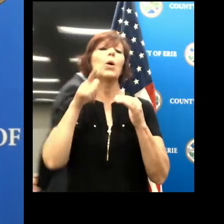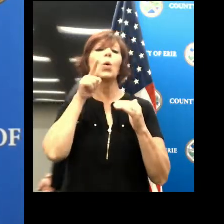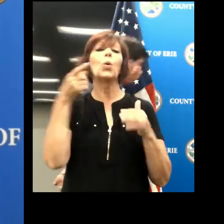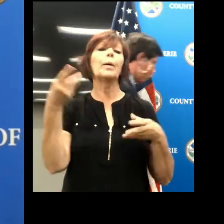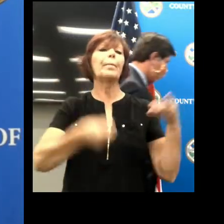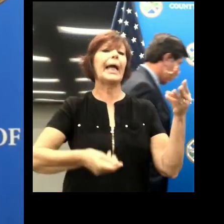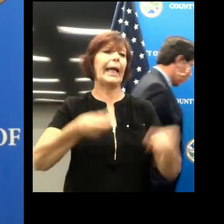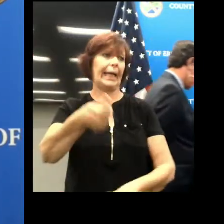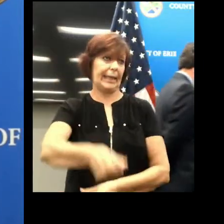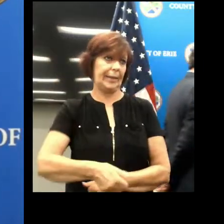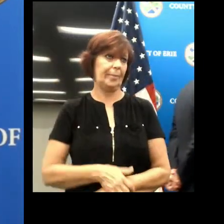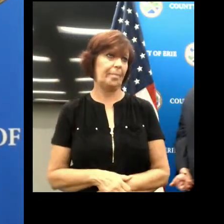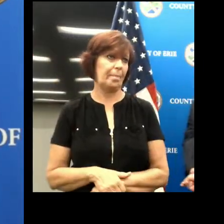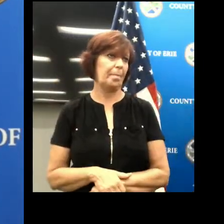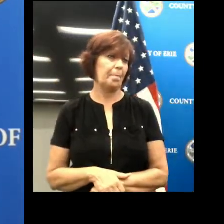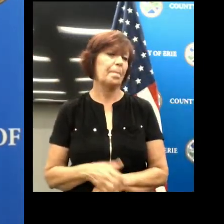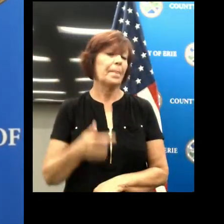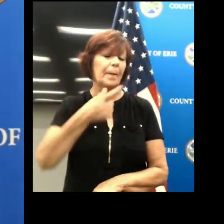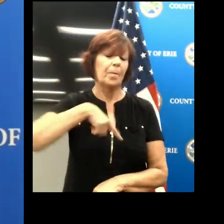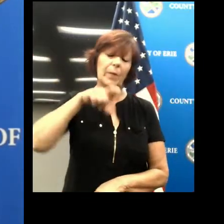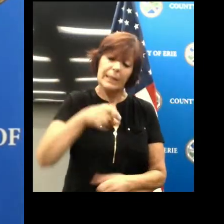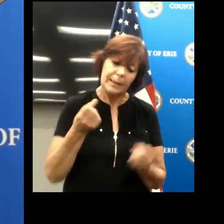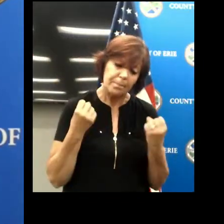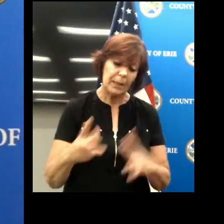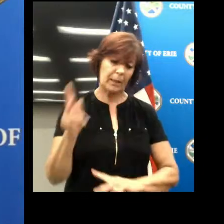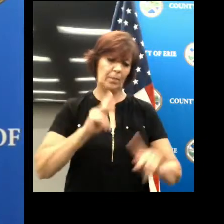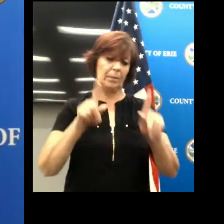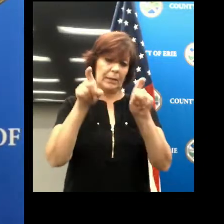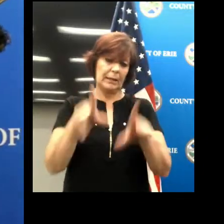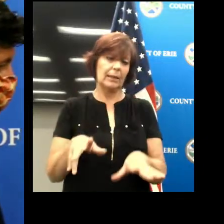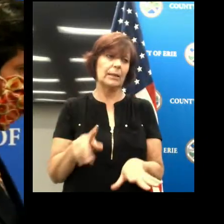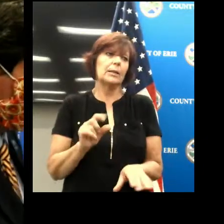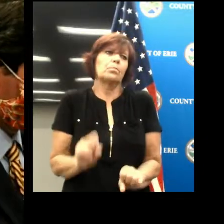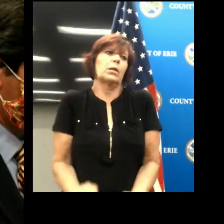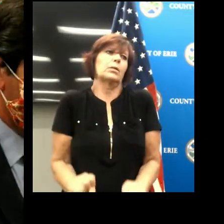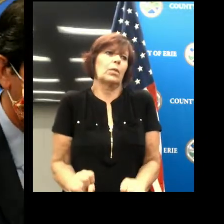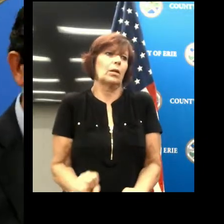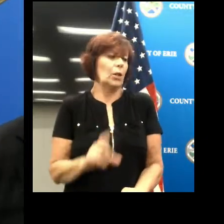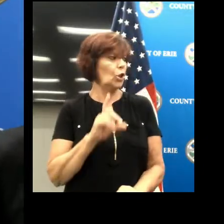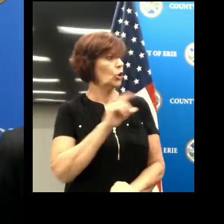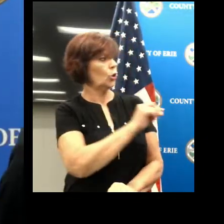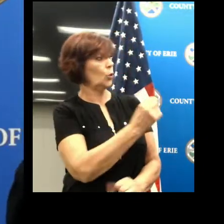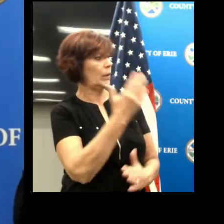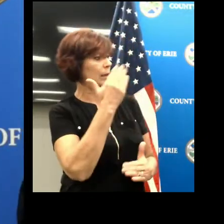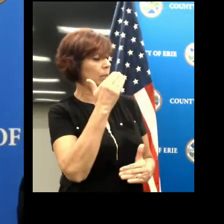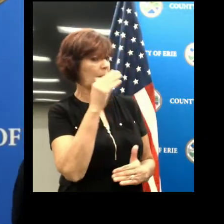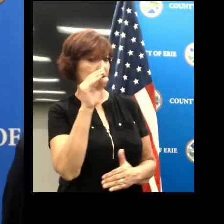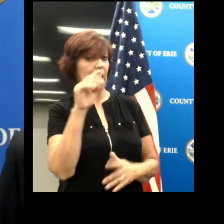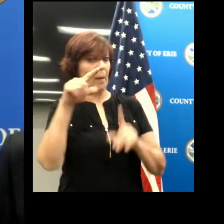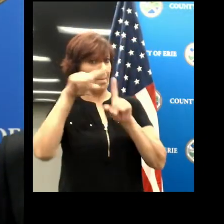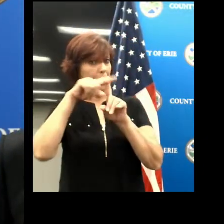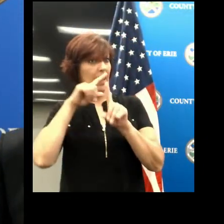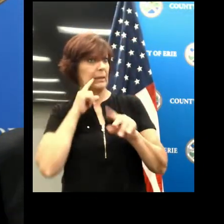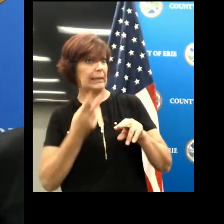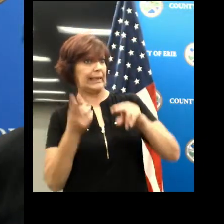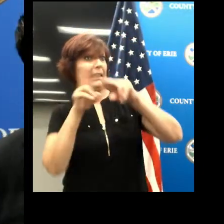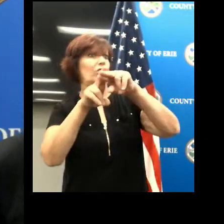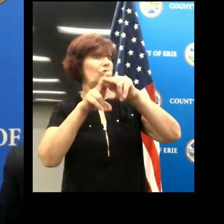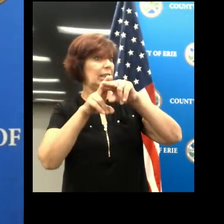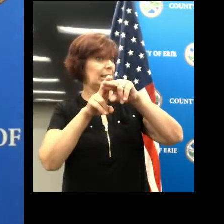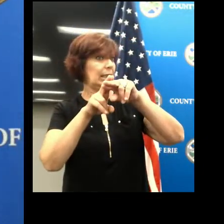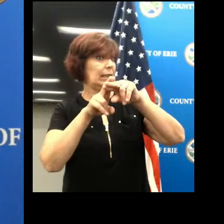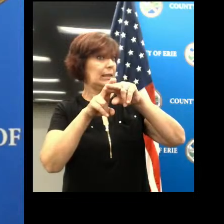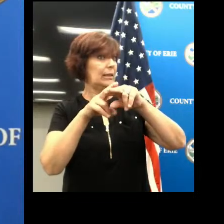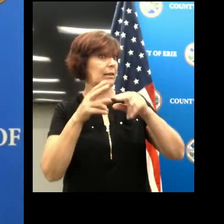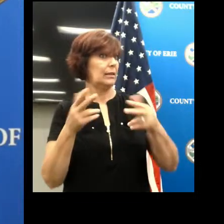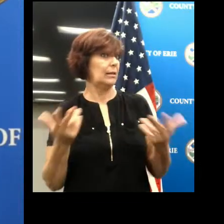of testing that is being done. I mean, we need as many people to get tested as possible. Do you expect the positivity rate to increase since fewer people would